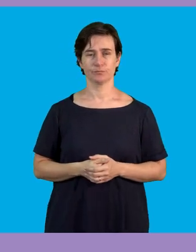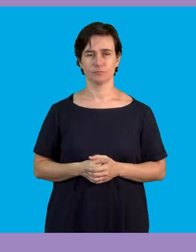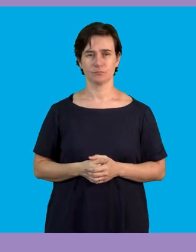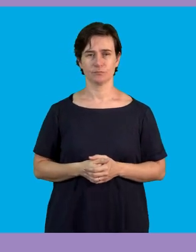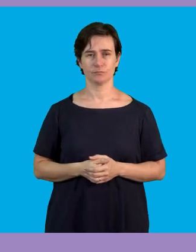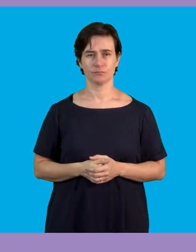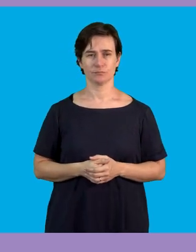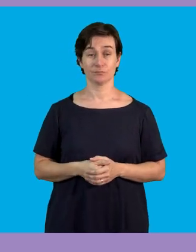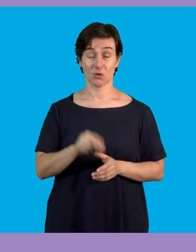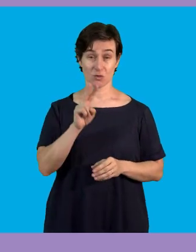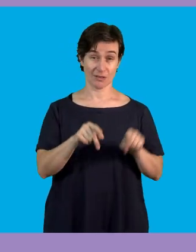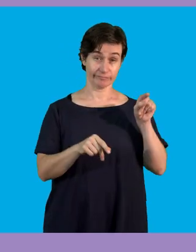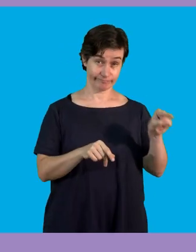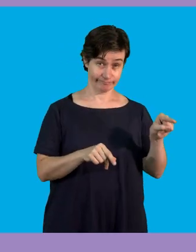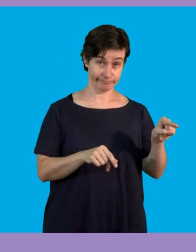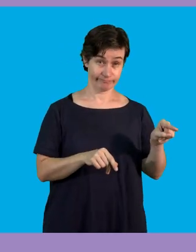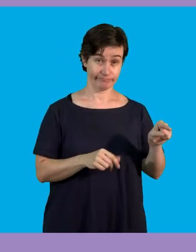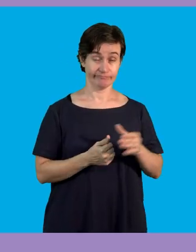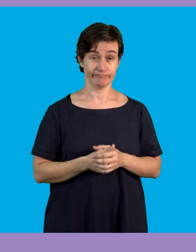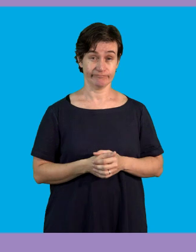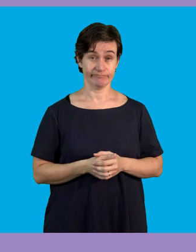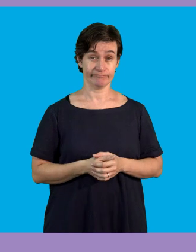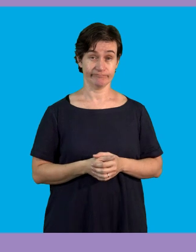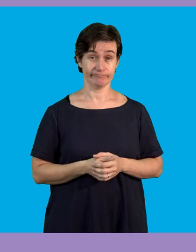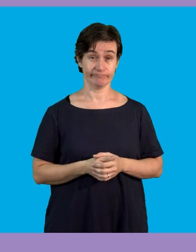have on the left-hand side as 3